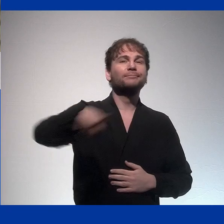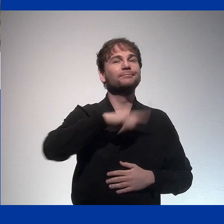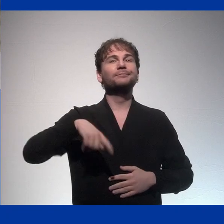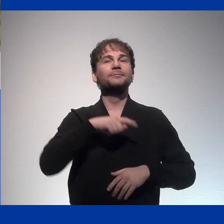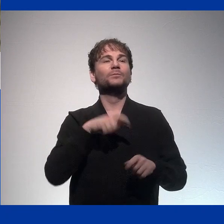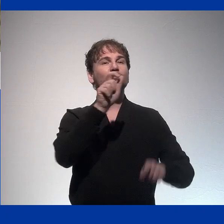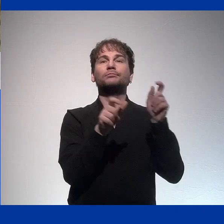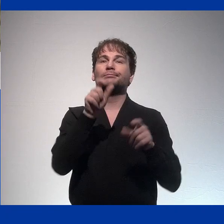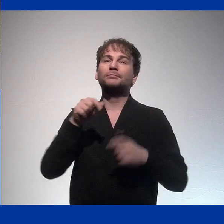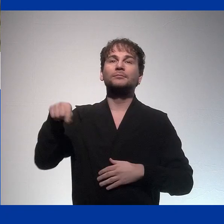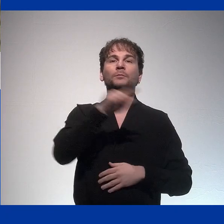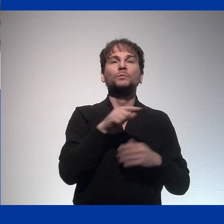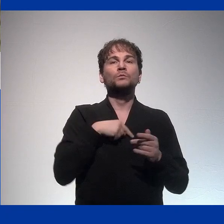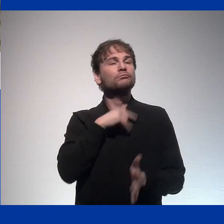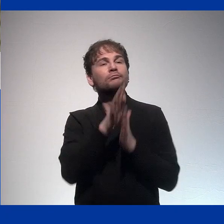much sorry.